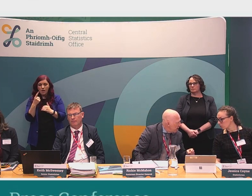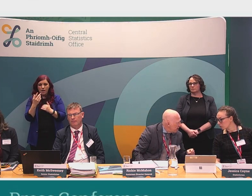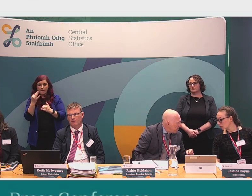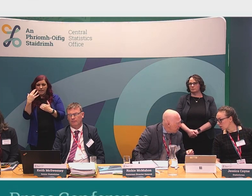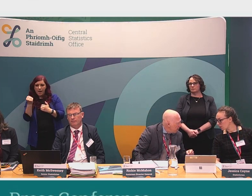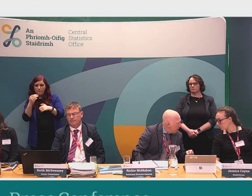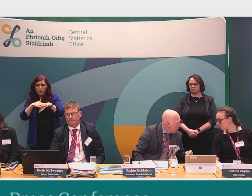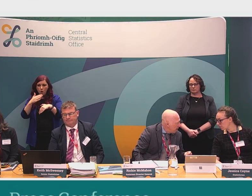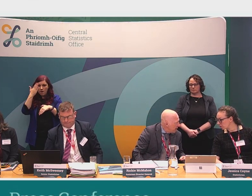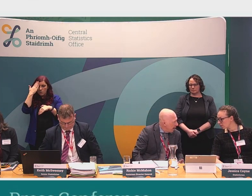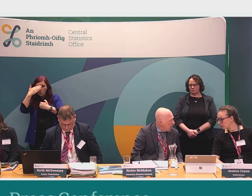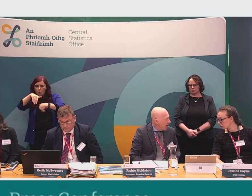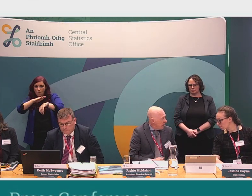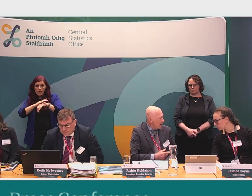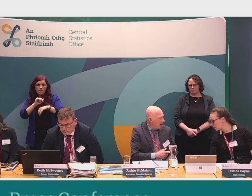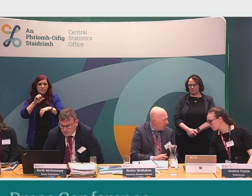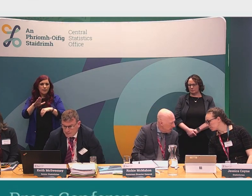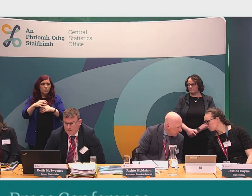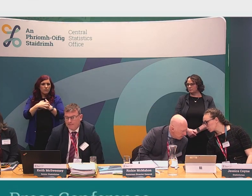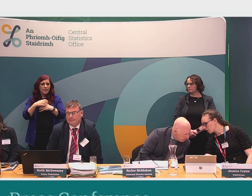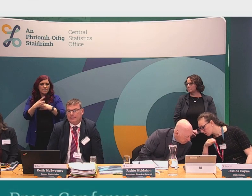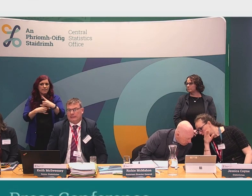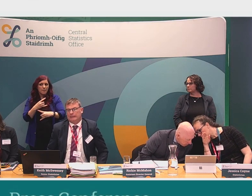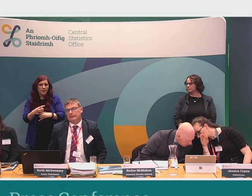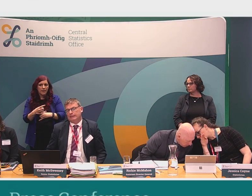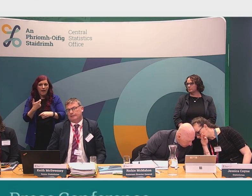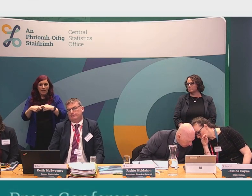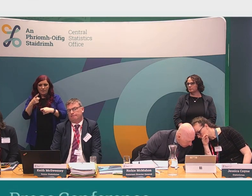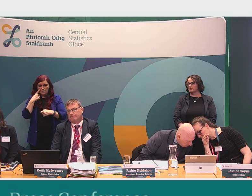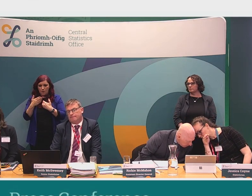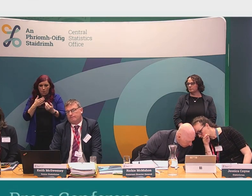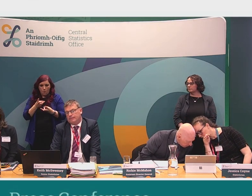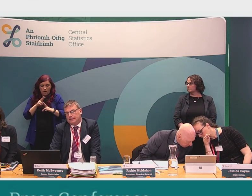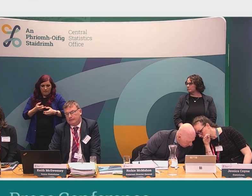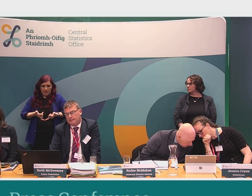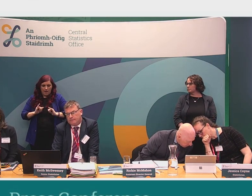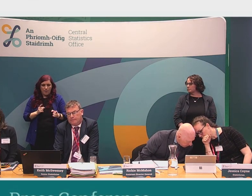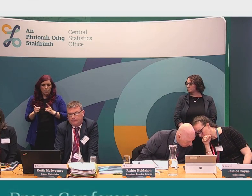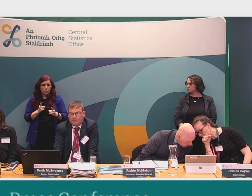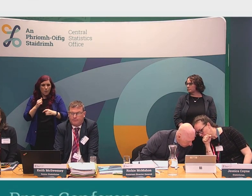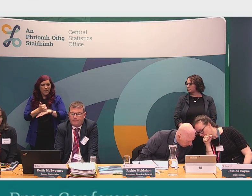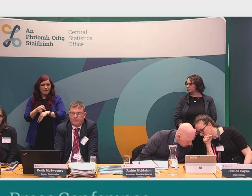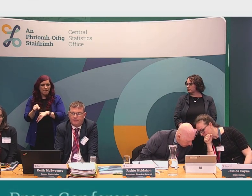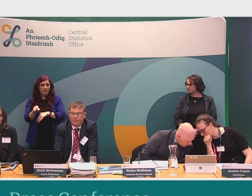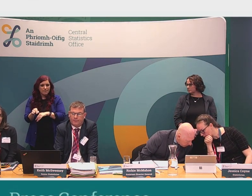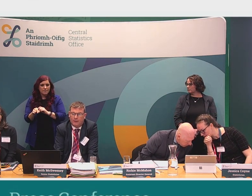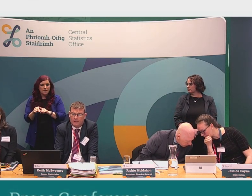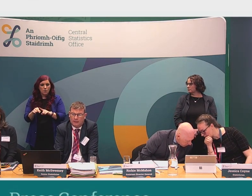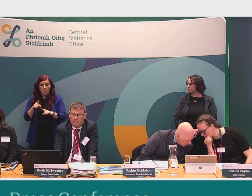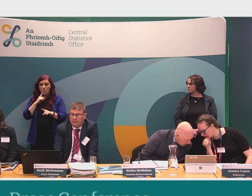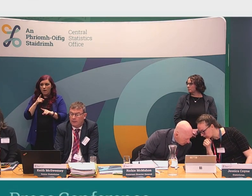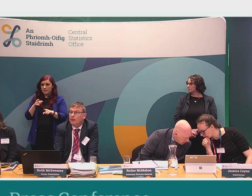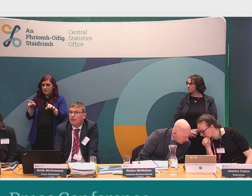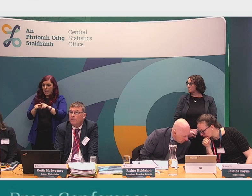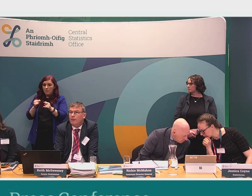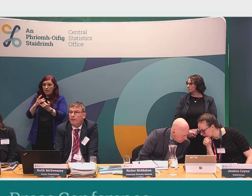are supports there for people, and I suppose this is ultimately what we're doing, providing data to policymakers to